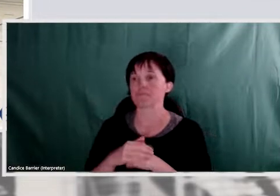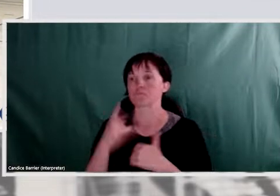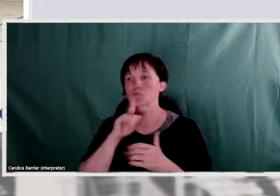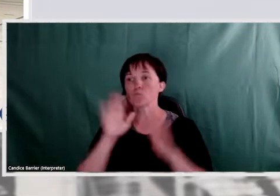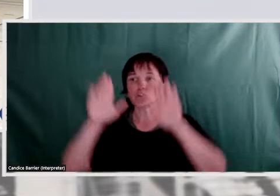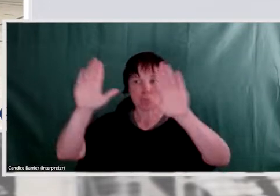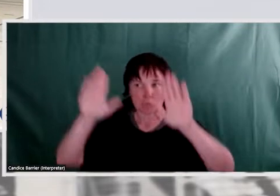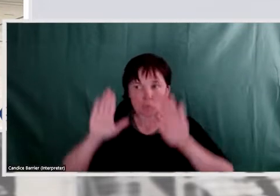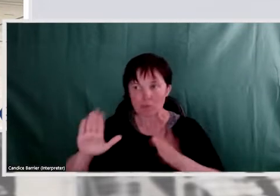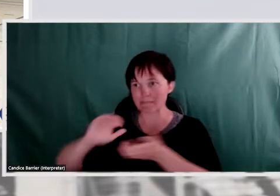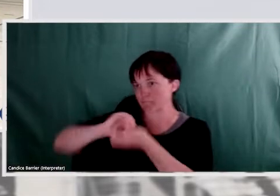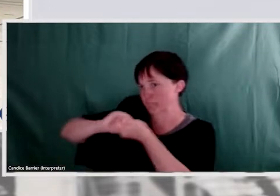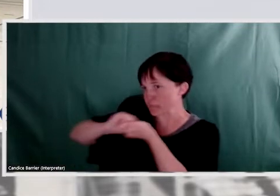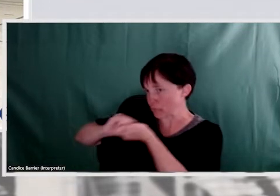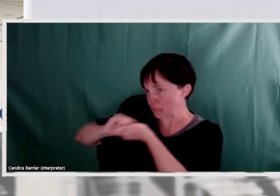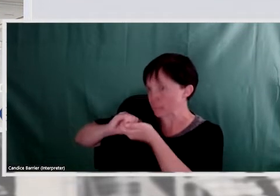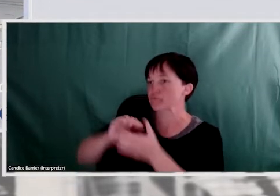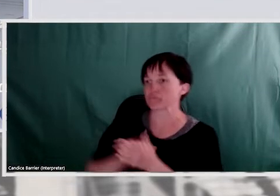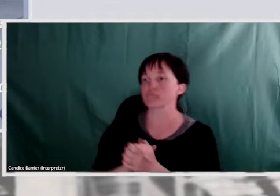partnership.